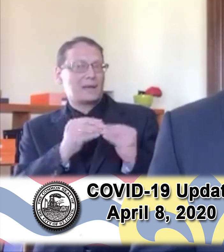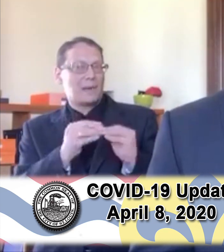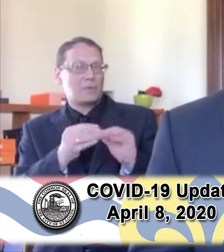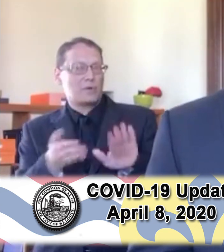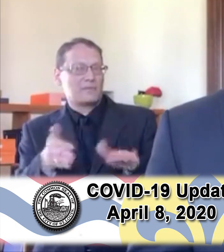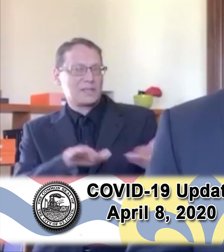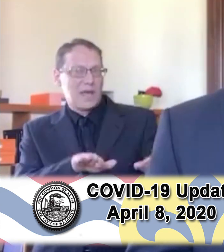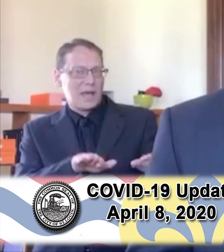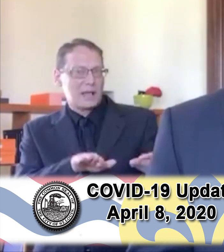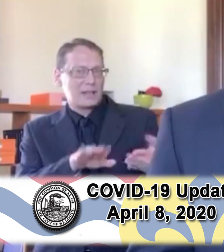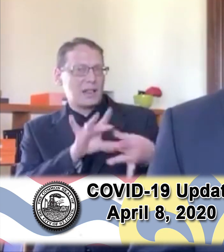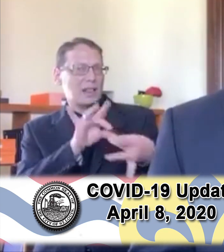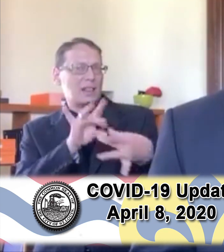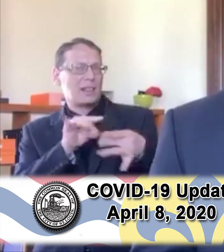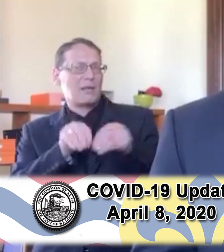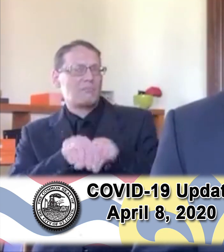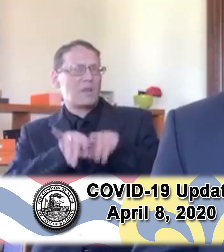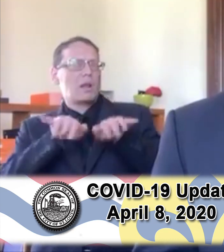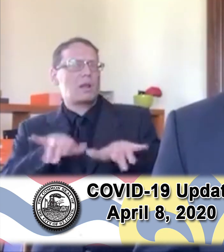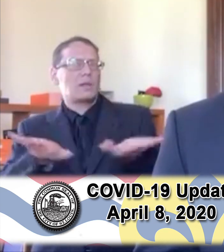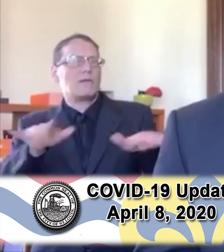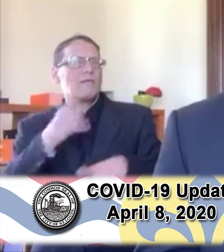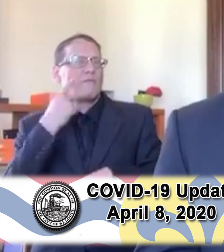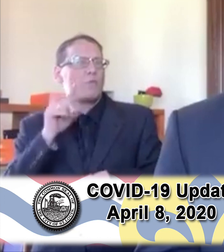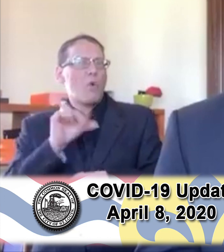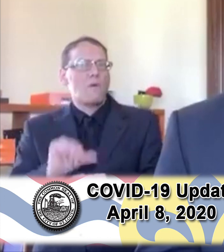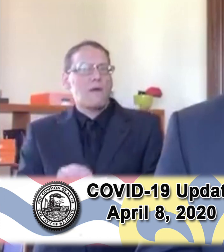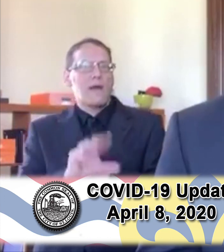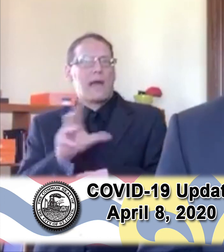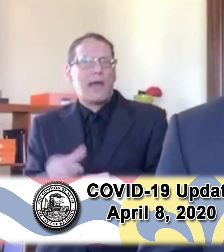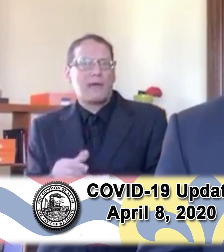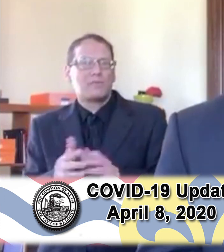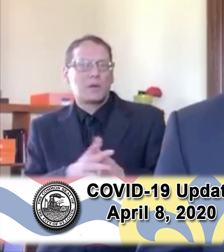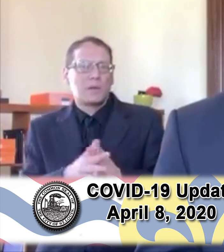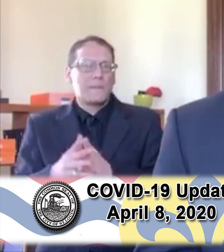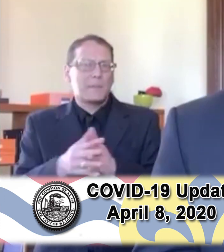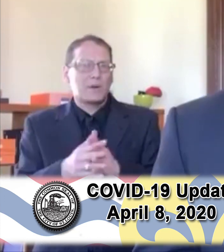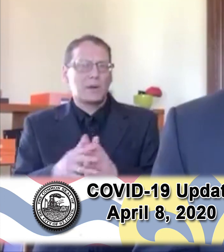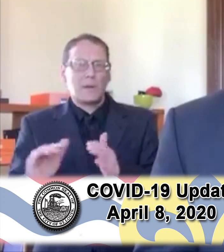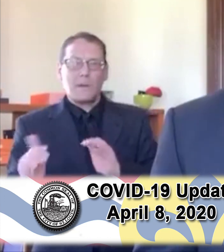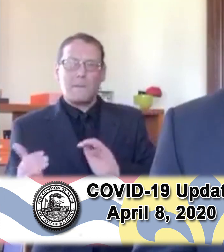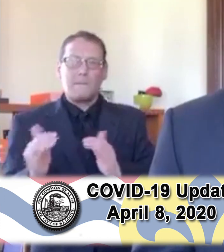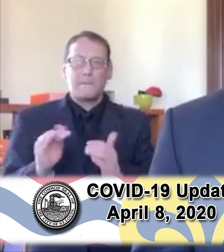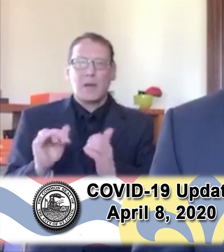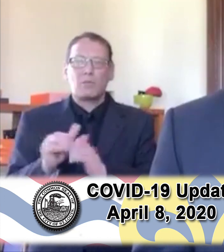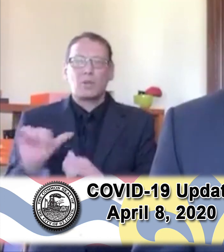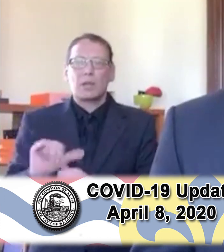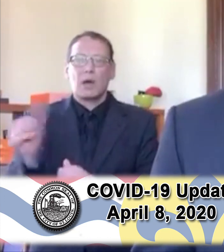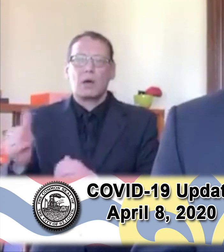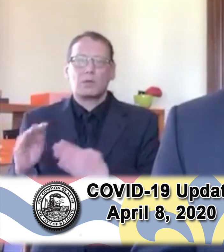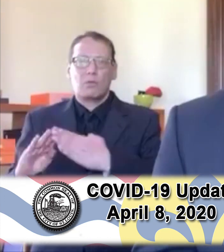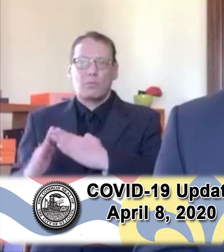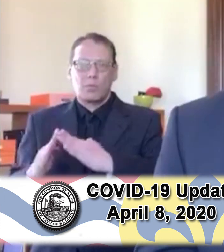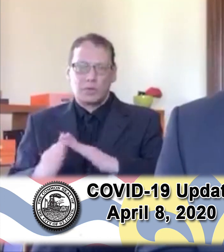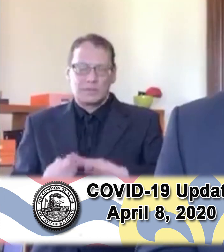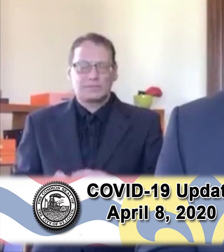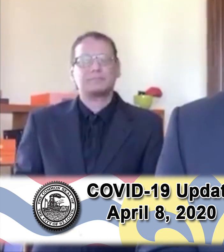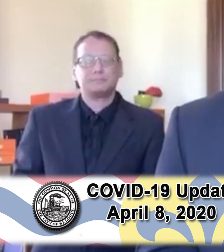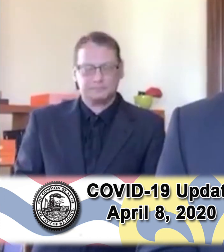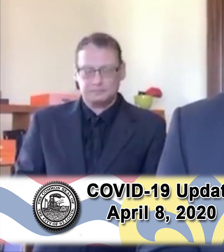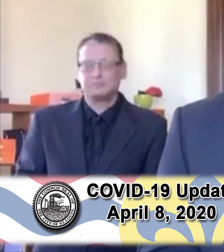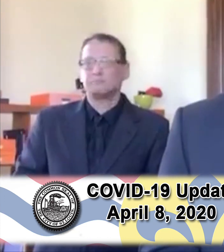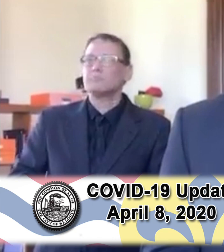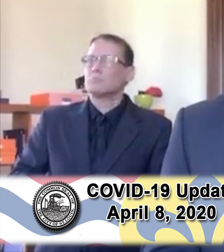death nationwide for African American communities versus other communities. That's an excellent question. And so when we look at